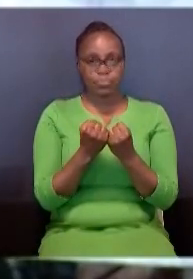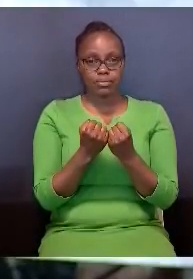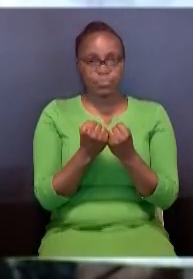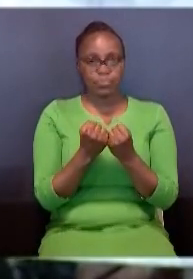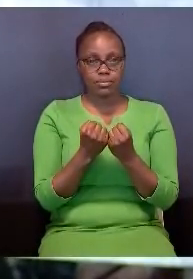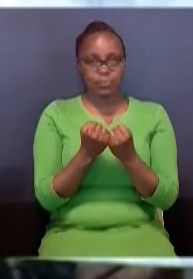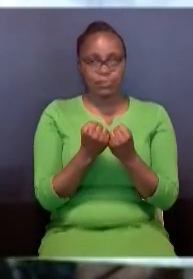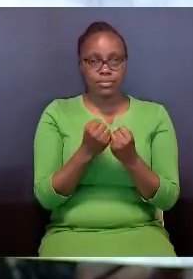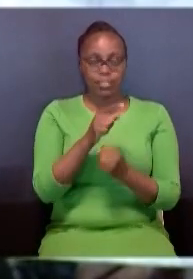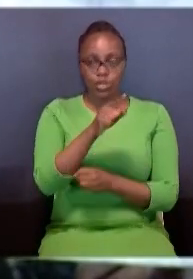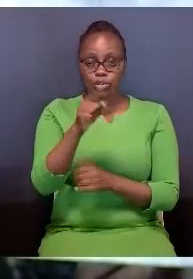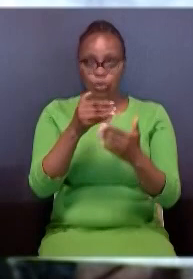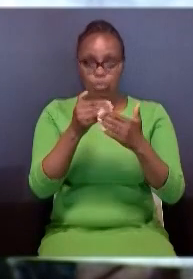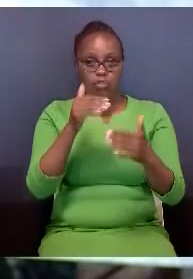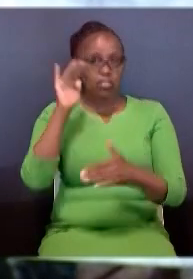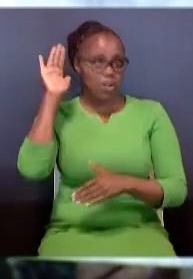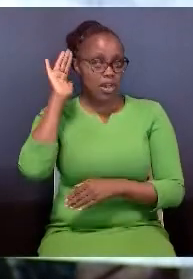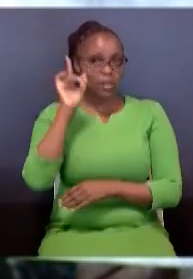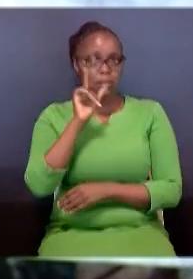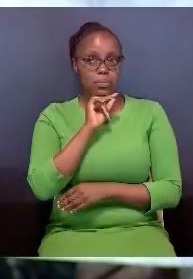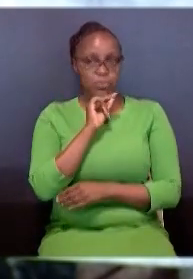Have you ever had